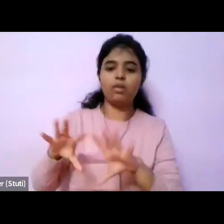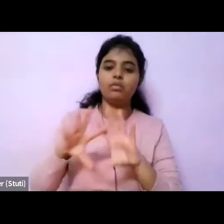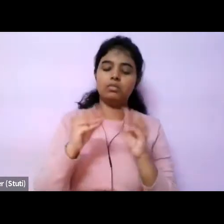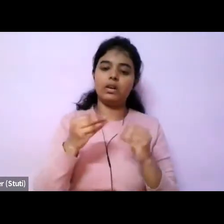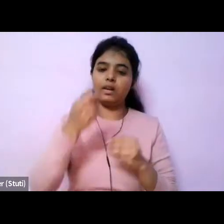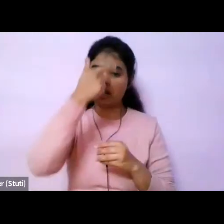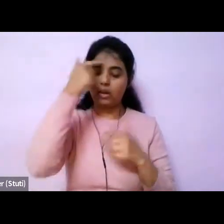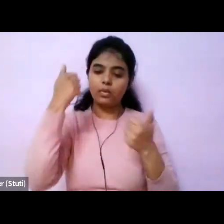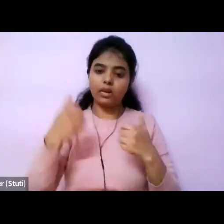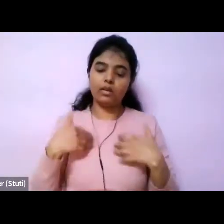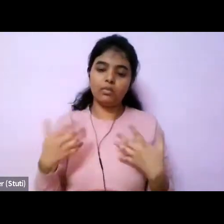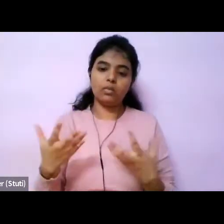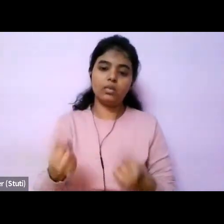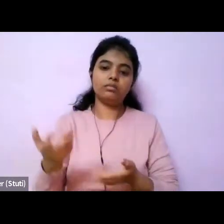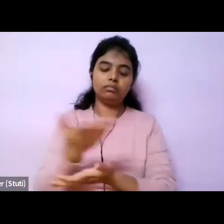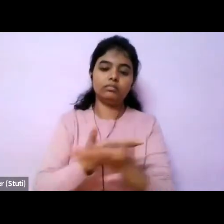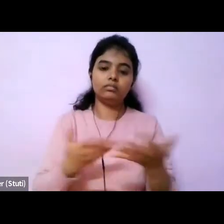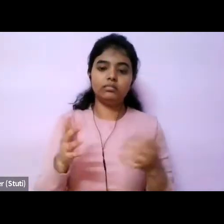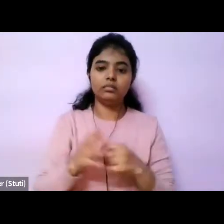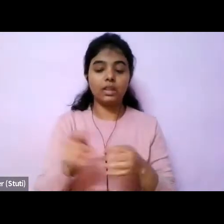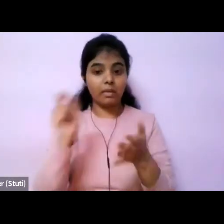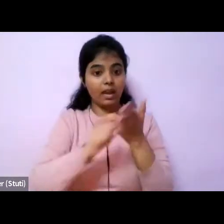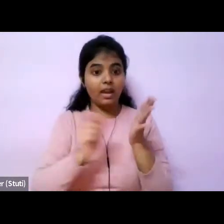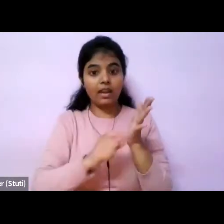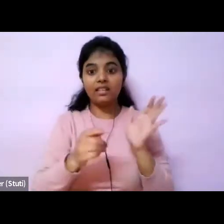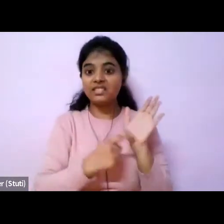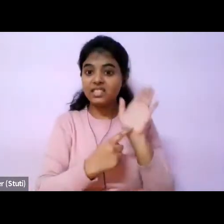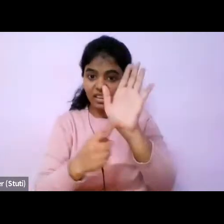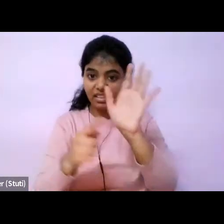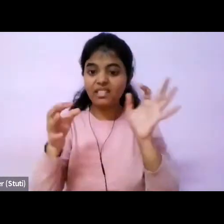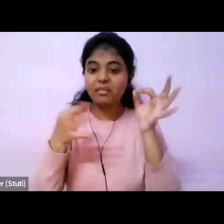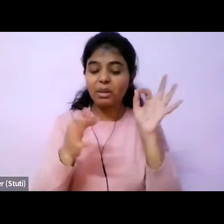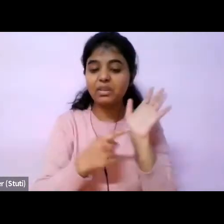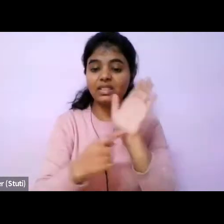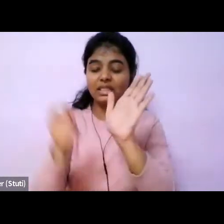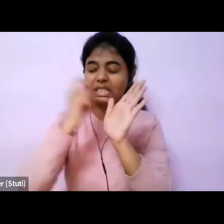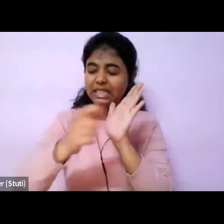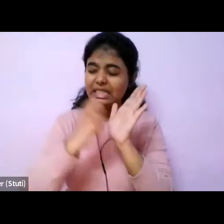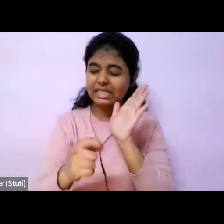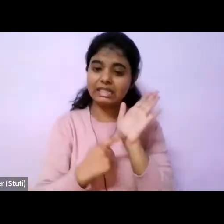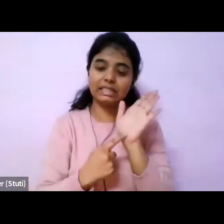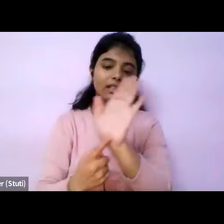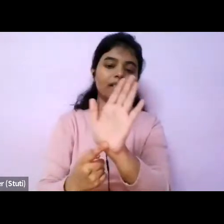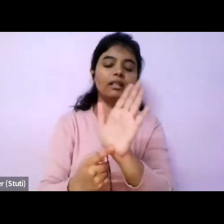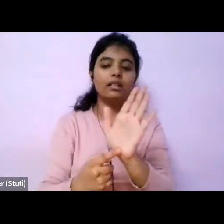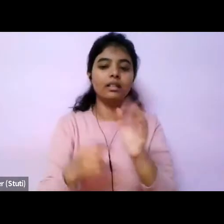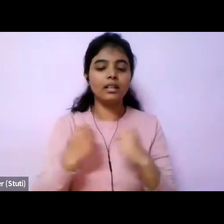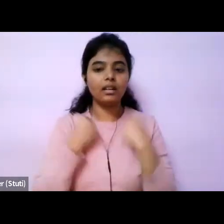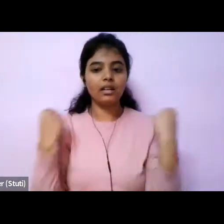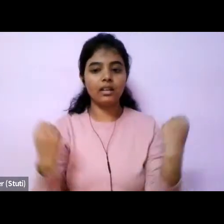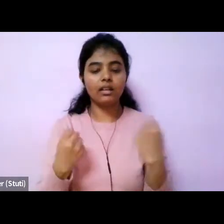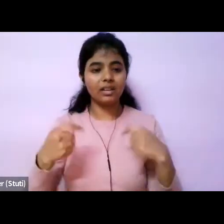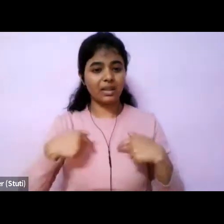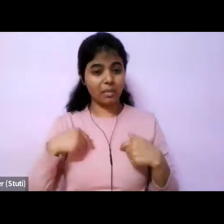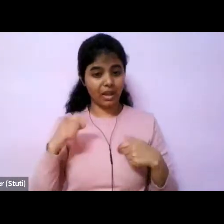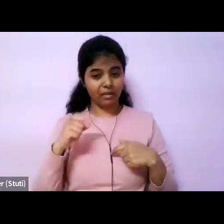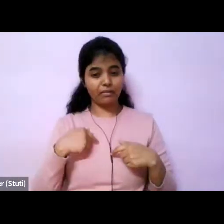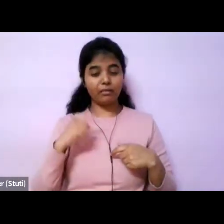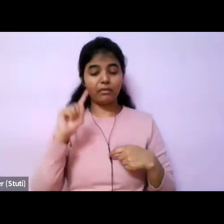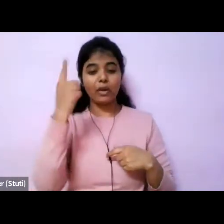have to say that I'll be using a fully written script of this presentation because English is not my first